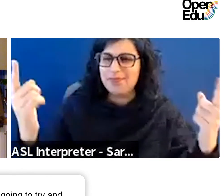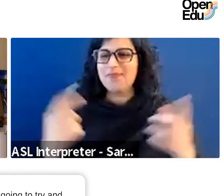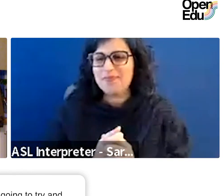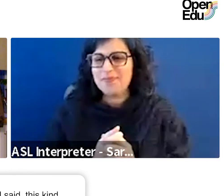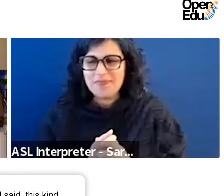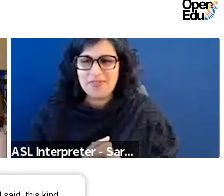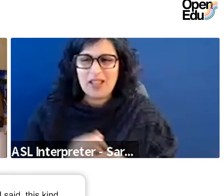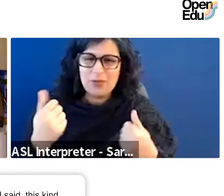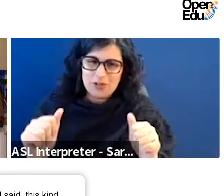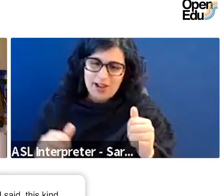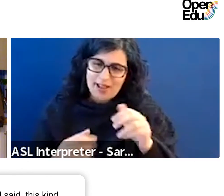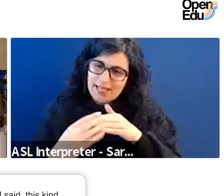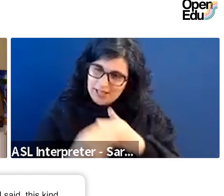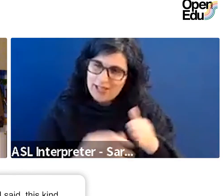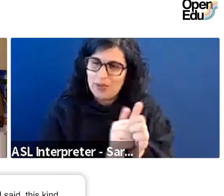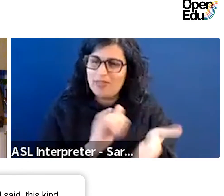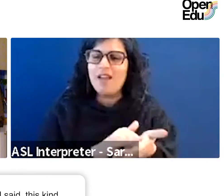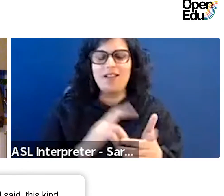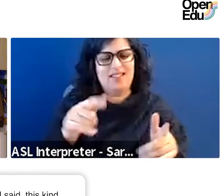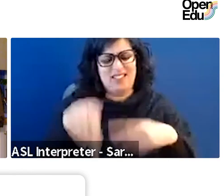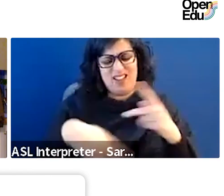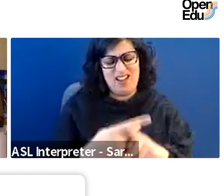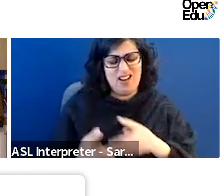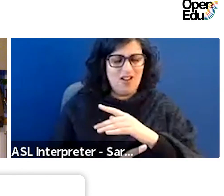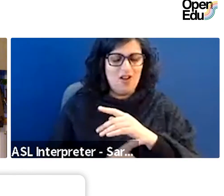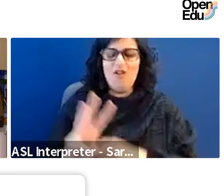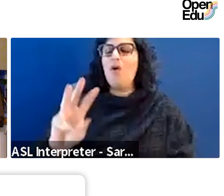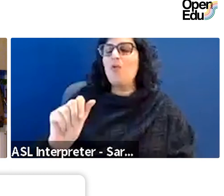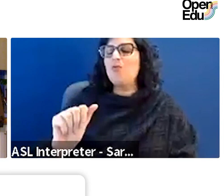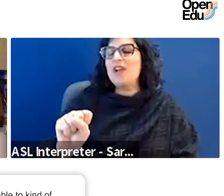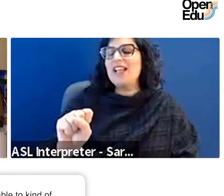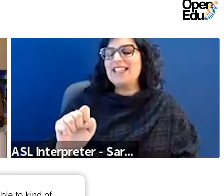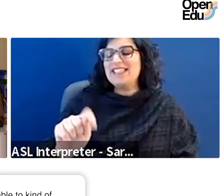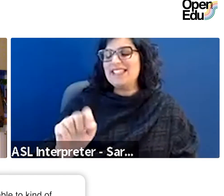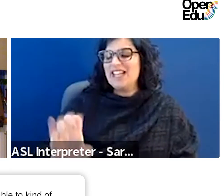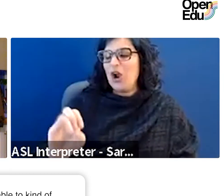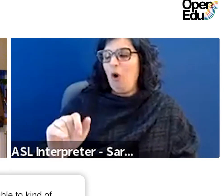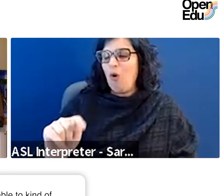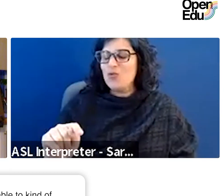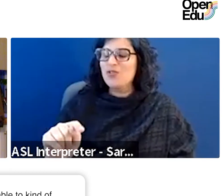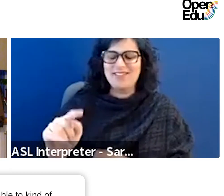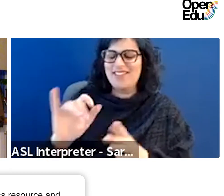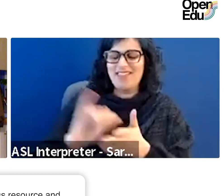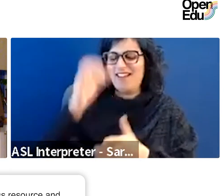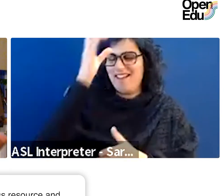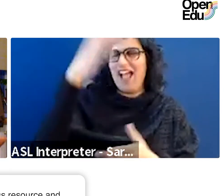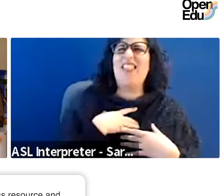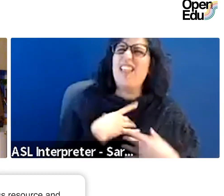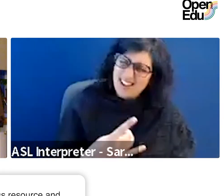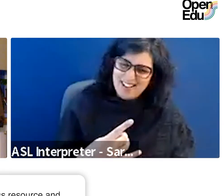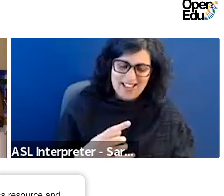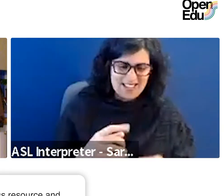with that, because I think, as I said, this kind of waistcoat idea, like I really like it. And being able to kind of constantly, it's like an